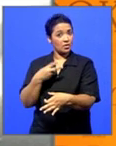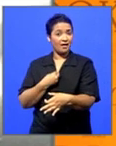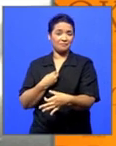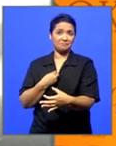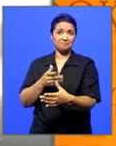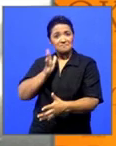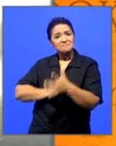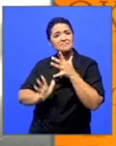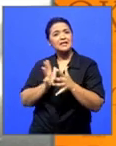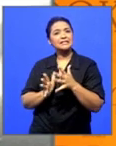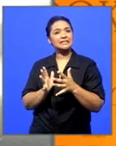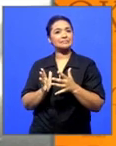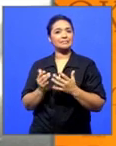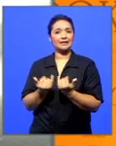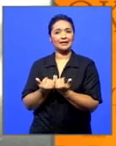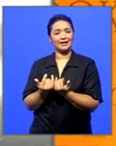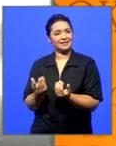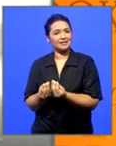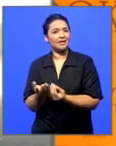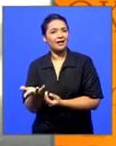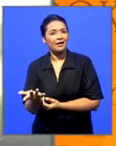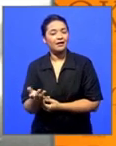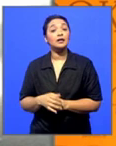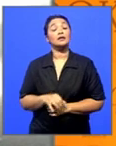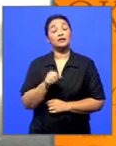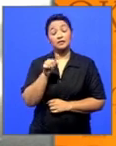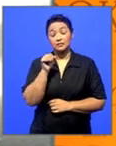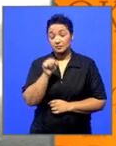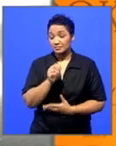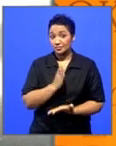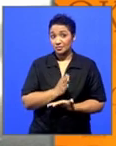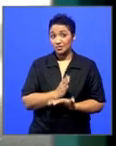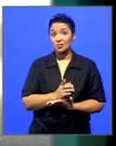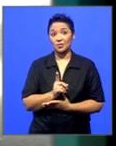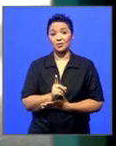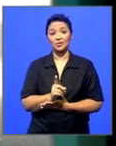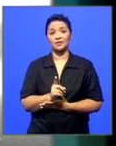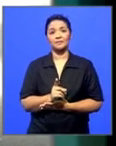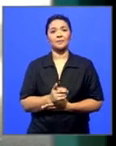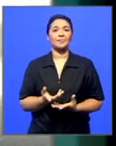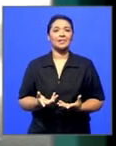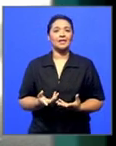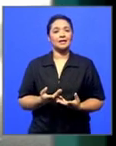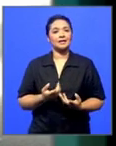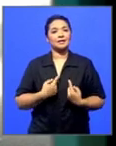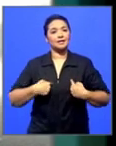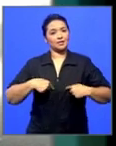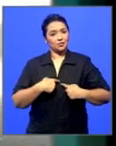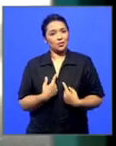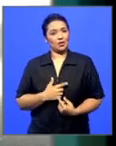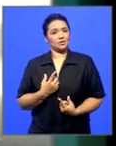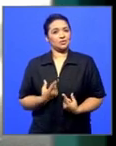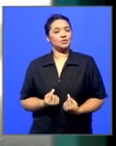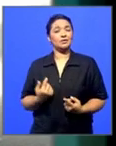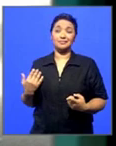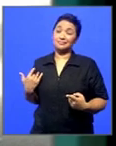anything to tell us about what he said? Are you at liberty to divulge that conversation? Yes, indeed. It's something that we've been wanting to do